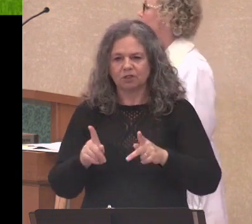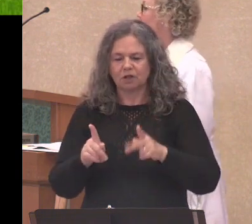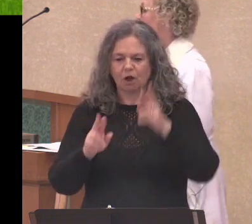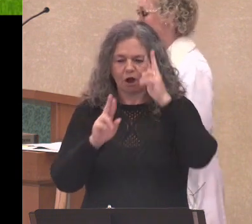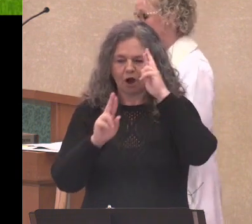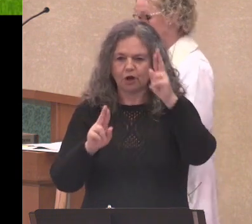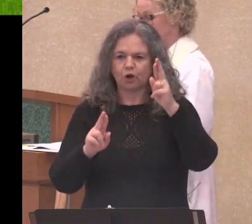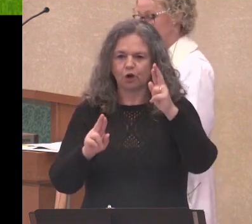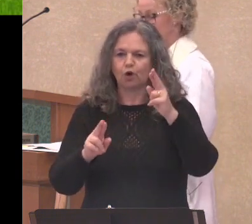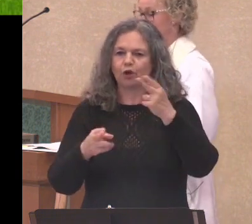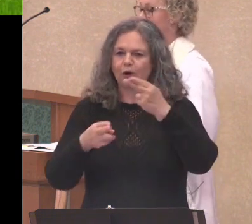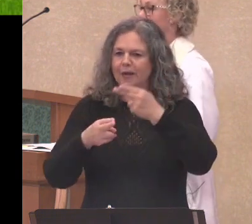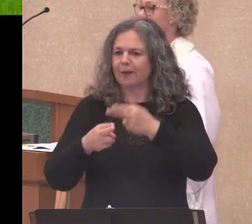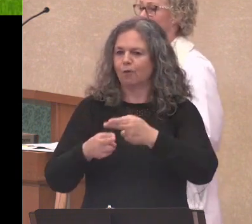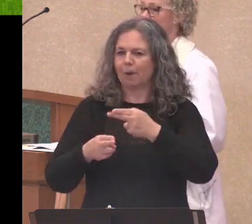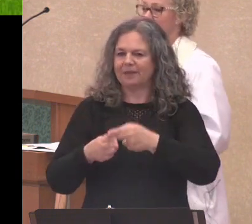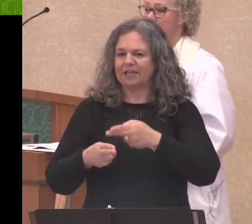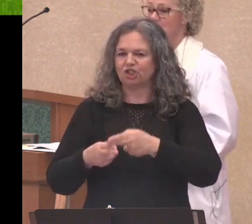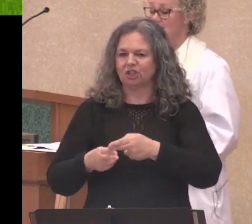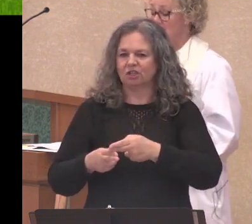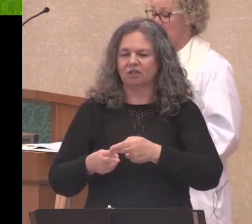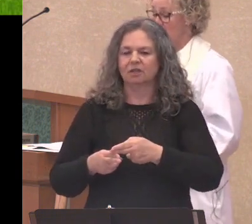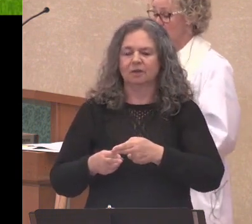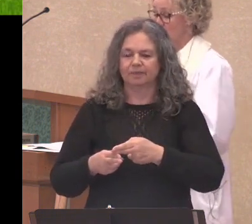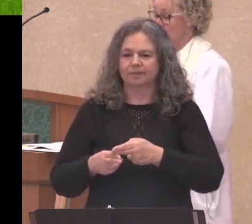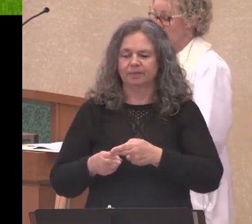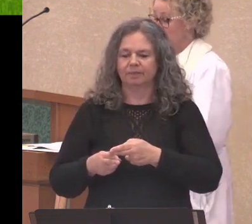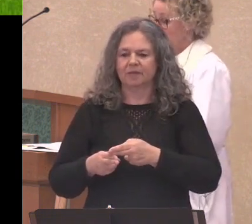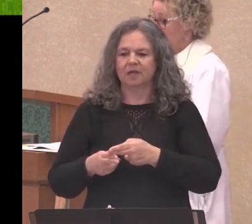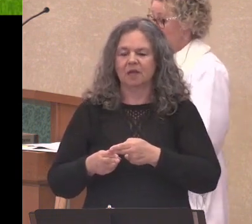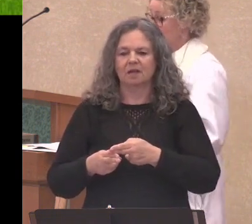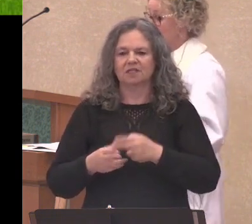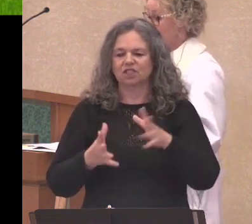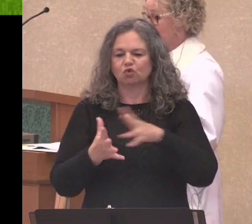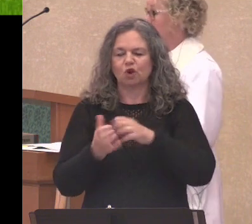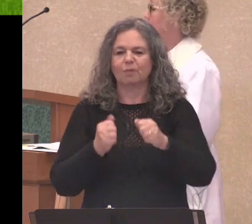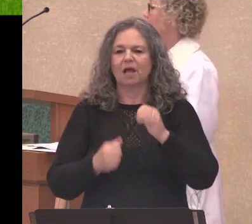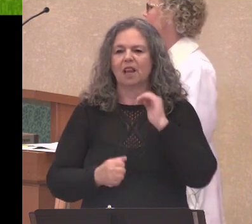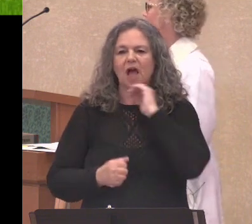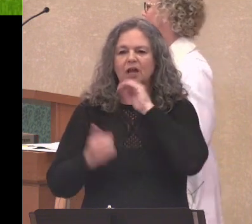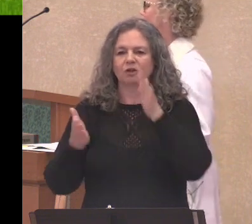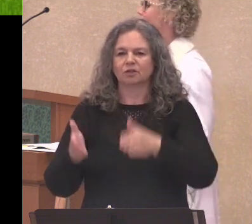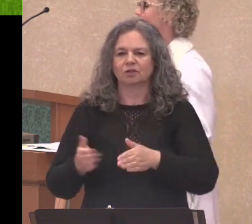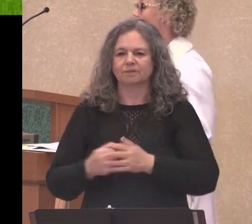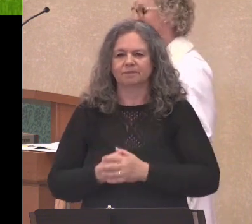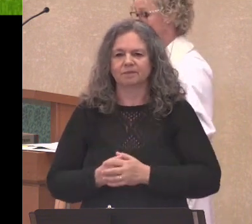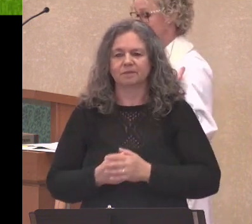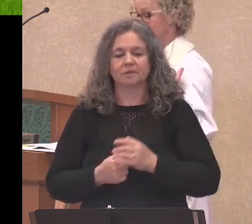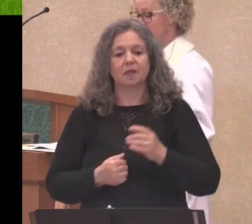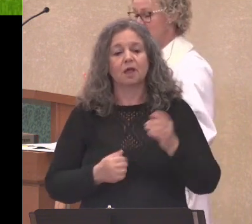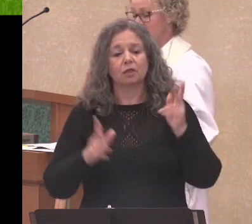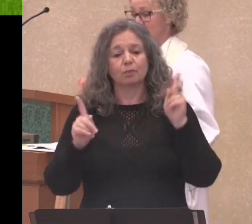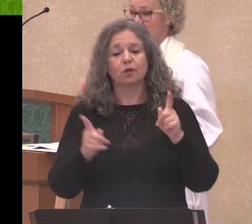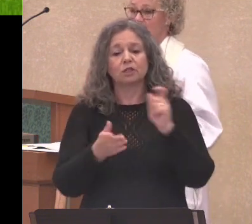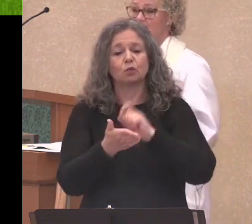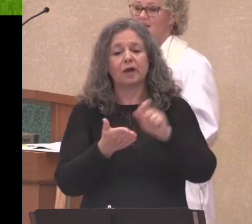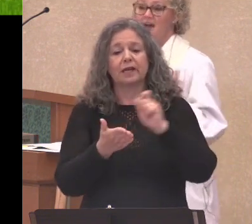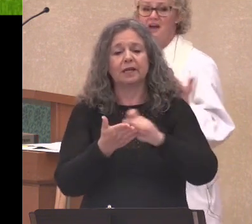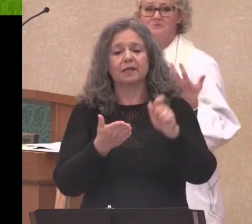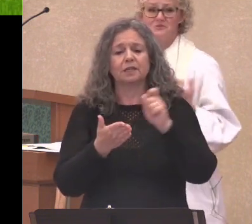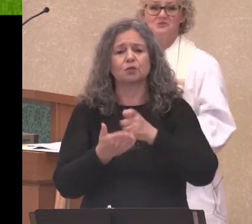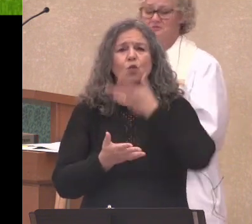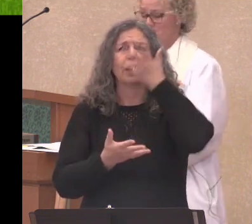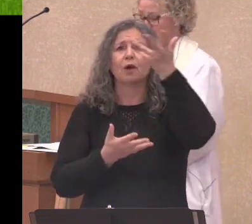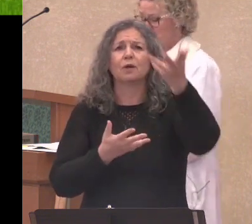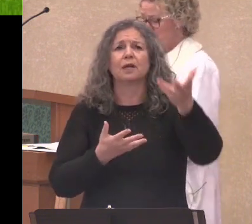or their reputation has been damaged by liars. For that, the psalmist is crying out and lamenting.